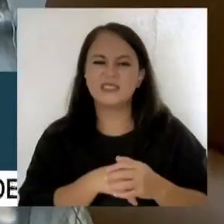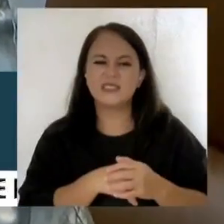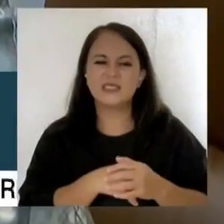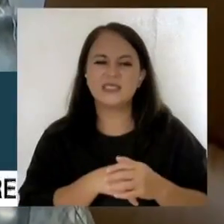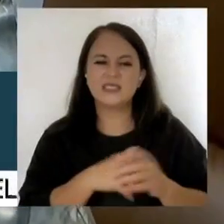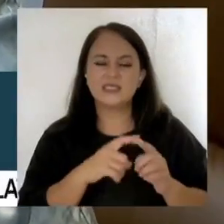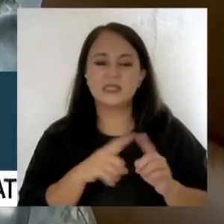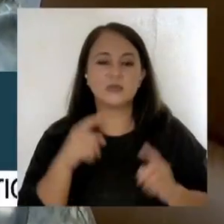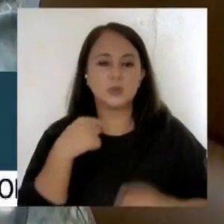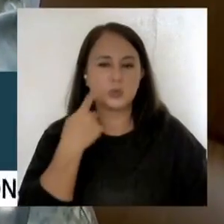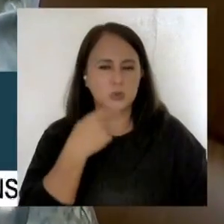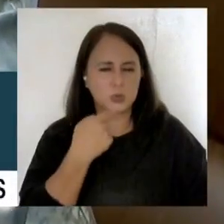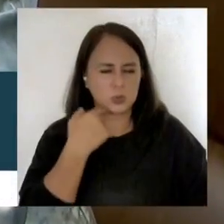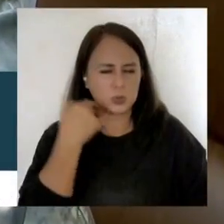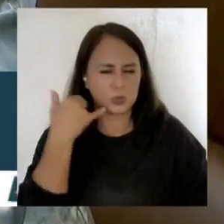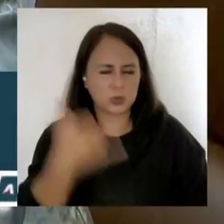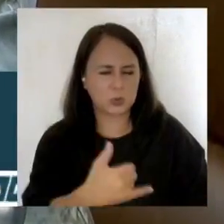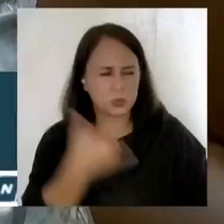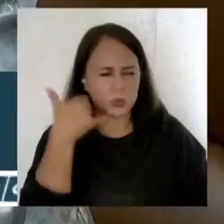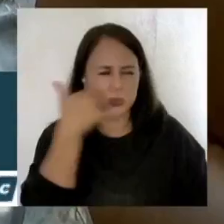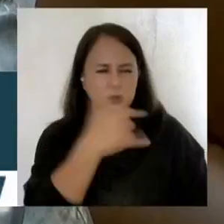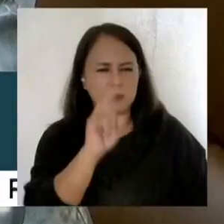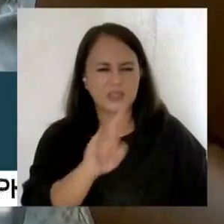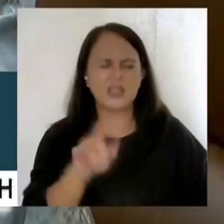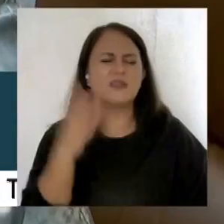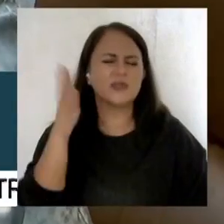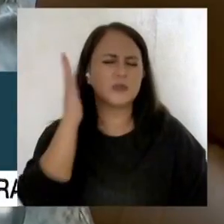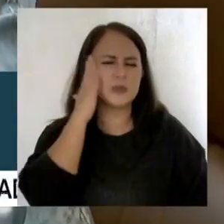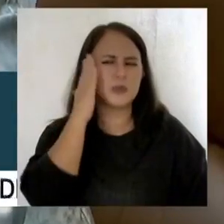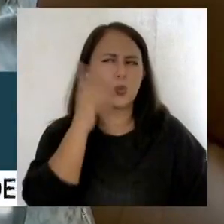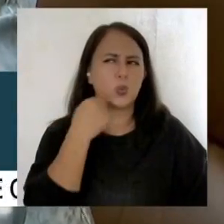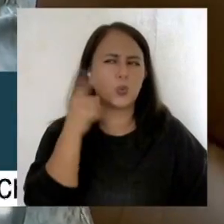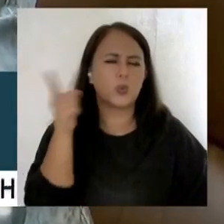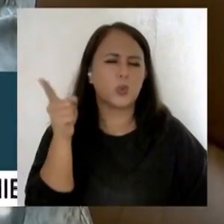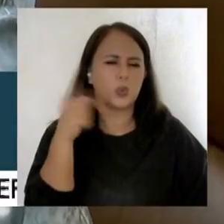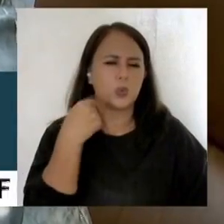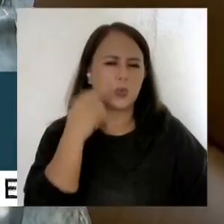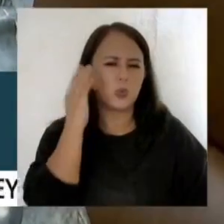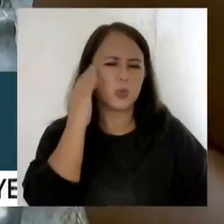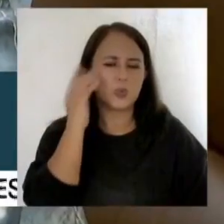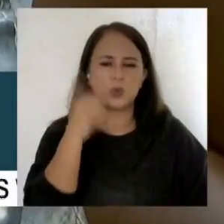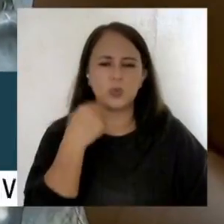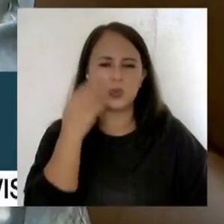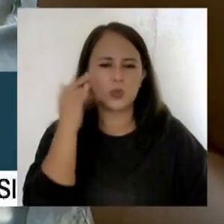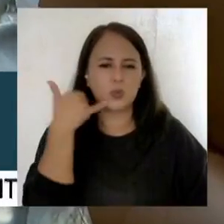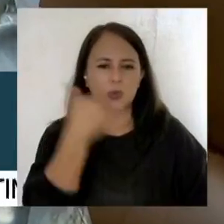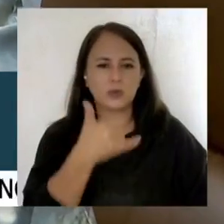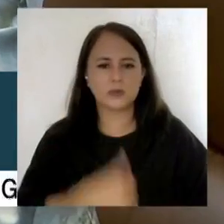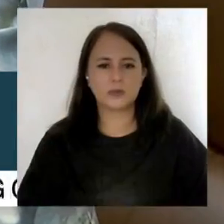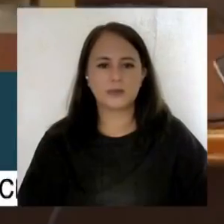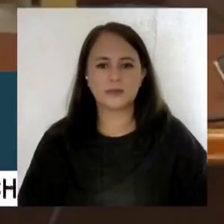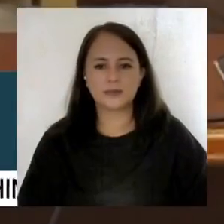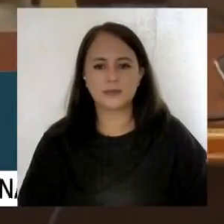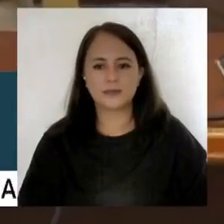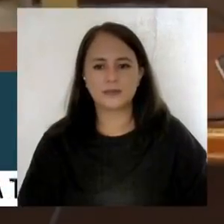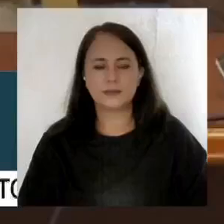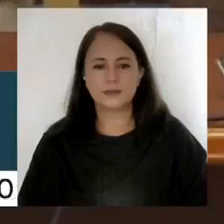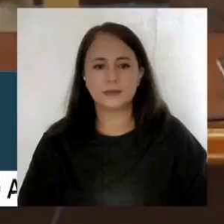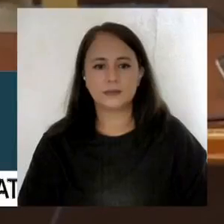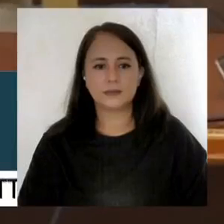And that someone is? We all know who he is. He is Congressman Arnie Tevez. Hmm. All right,